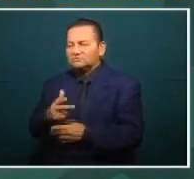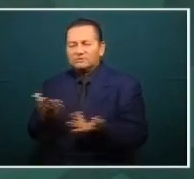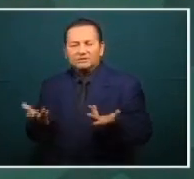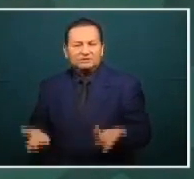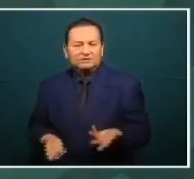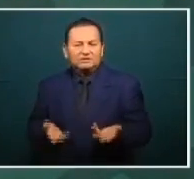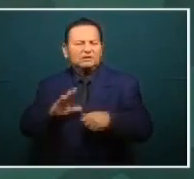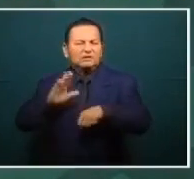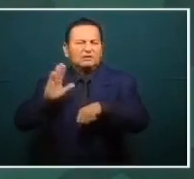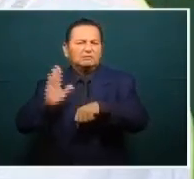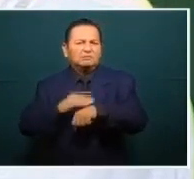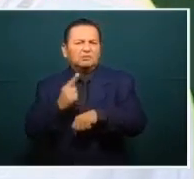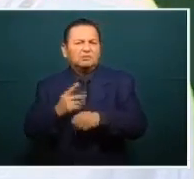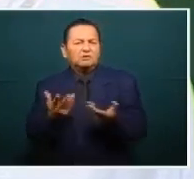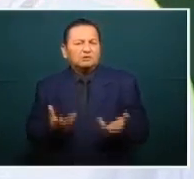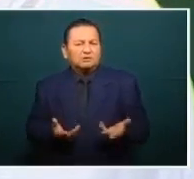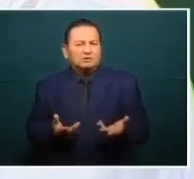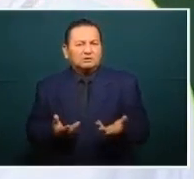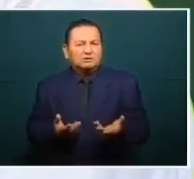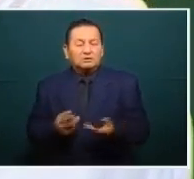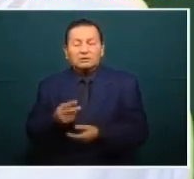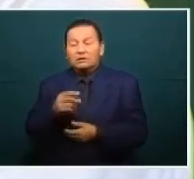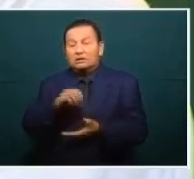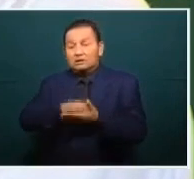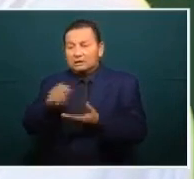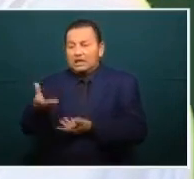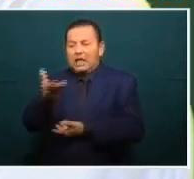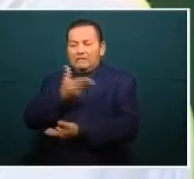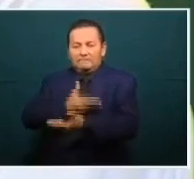that it will not function,